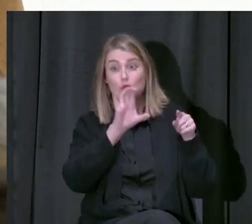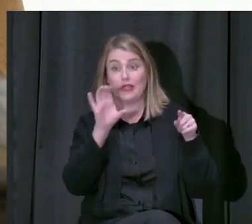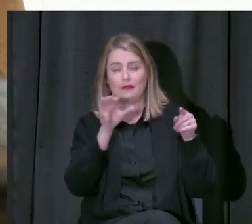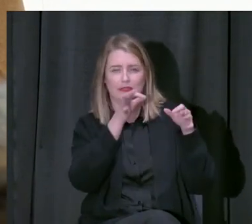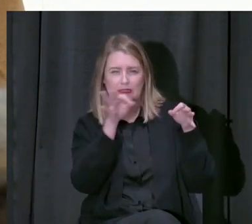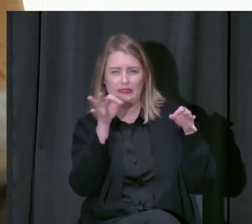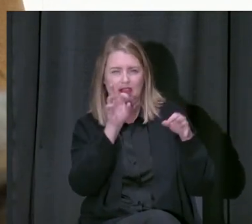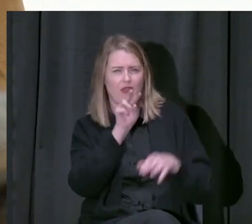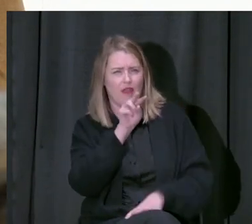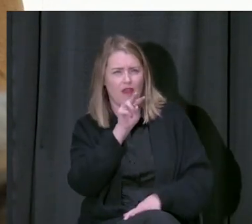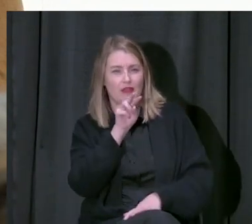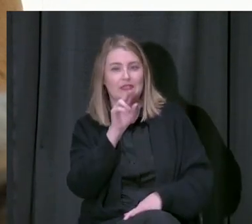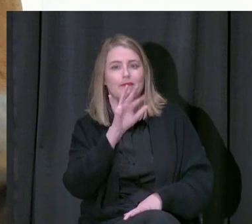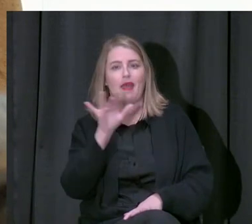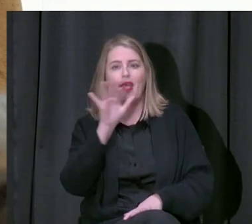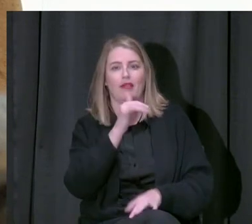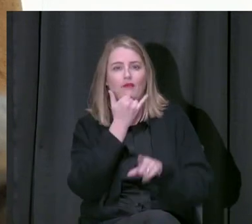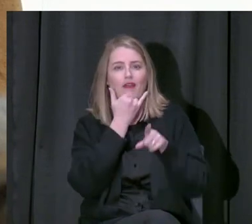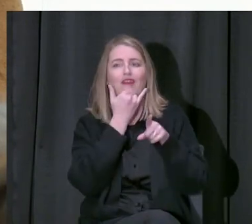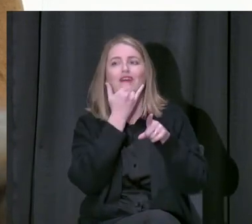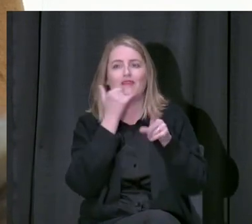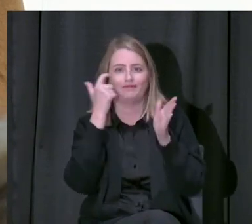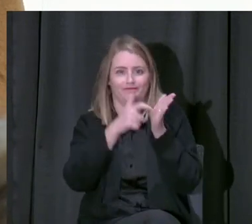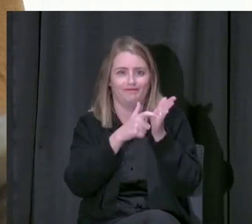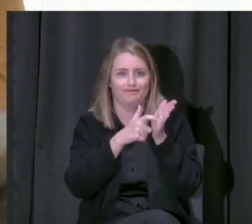captions, or we are able to identify and correct